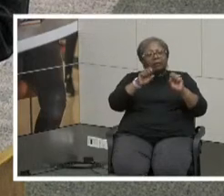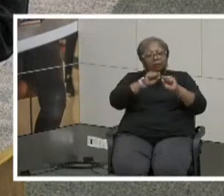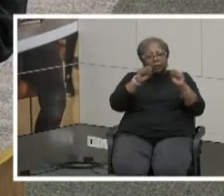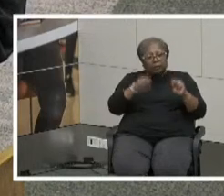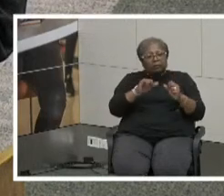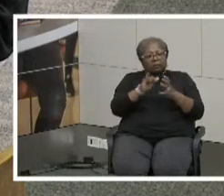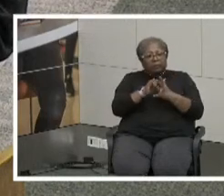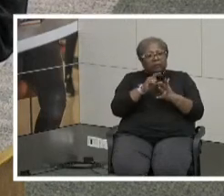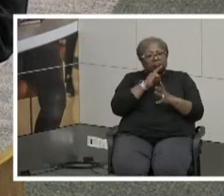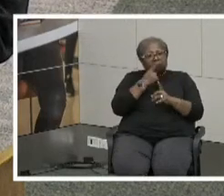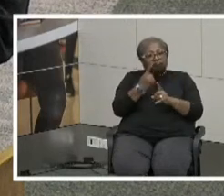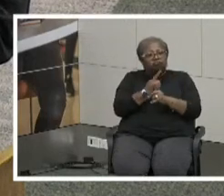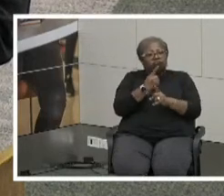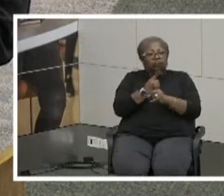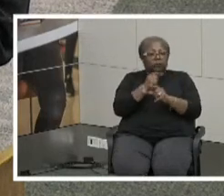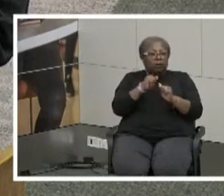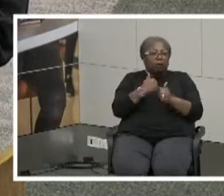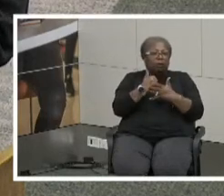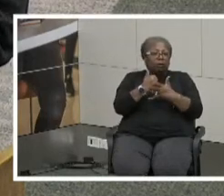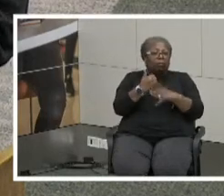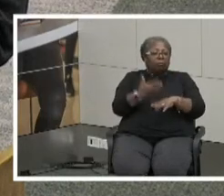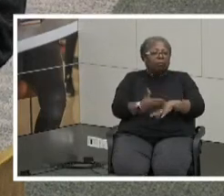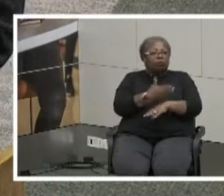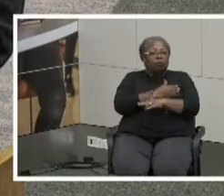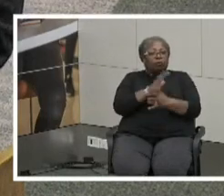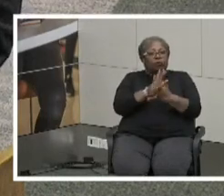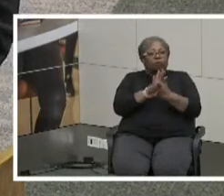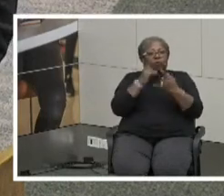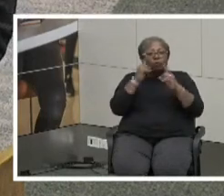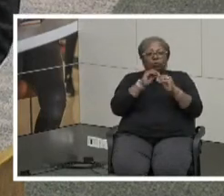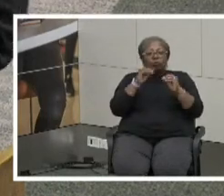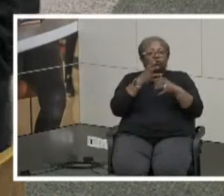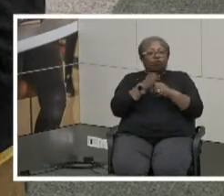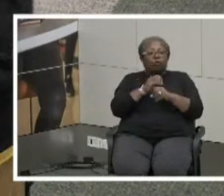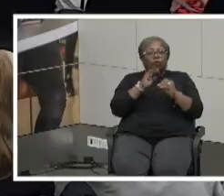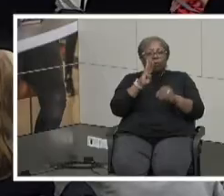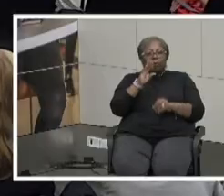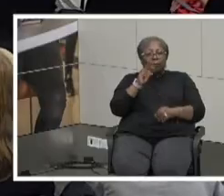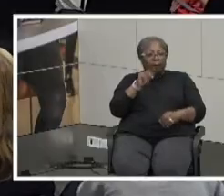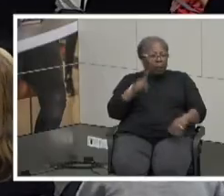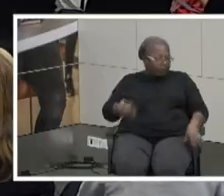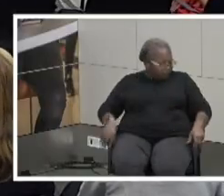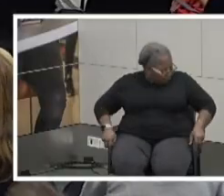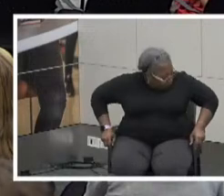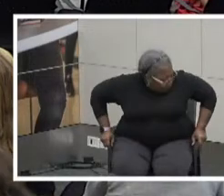is transparent and calibrated can help improve School outcomes no trust no